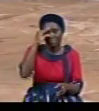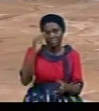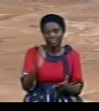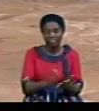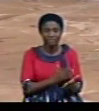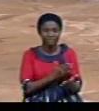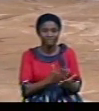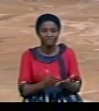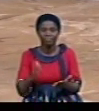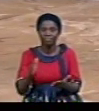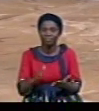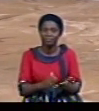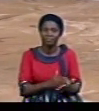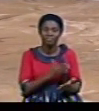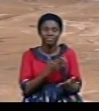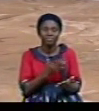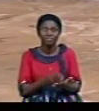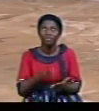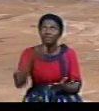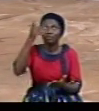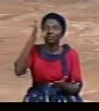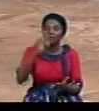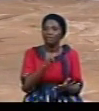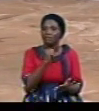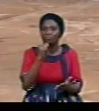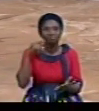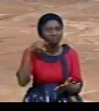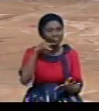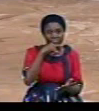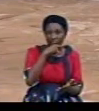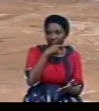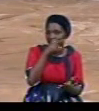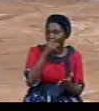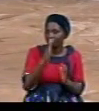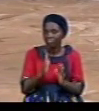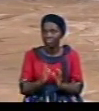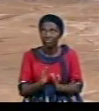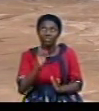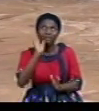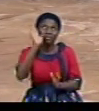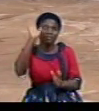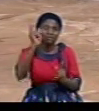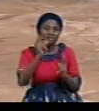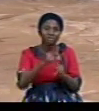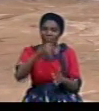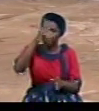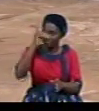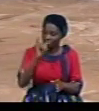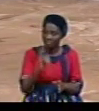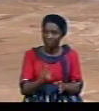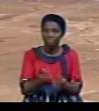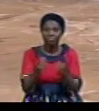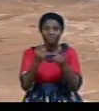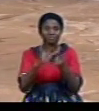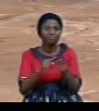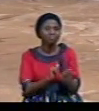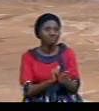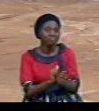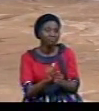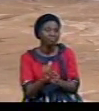God is not a liar he is what must surely come to pass